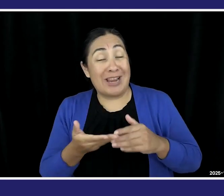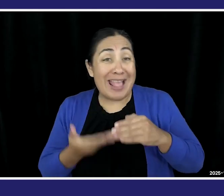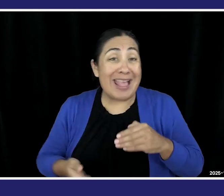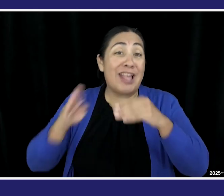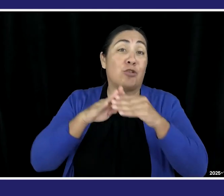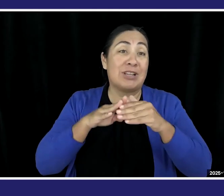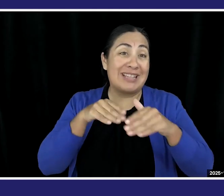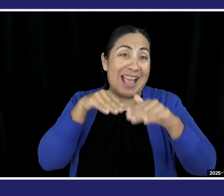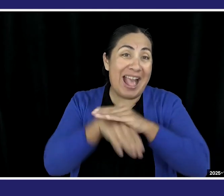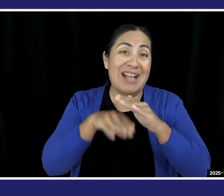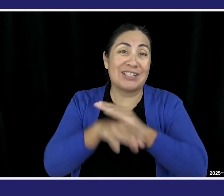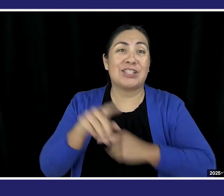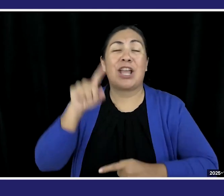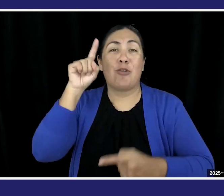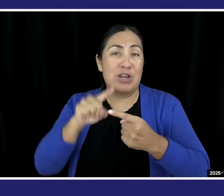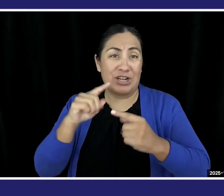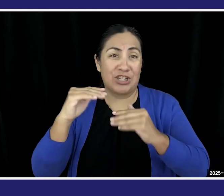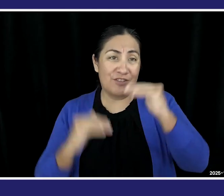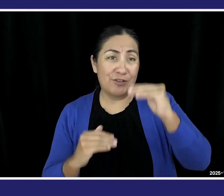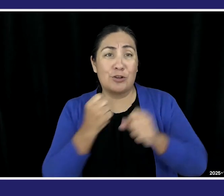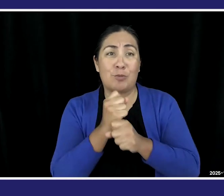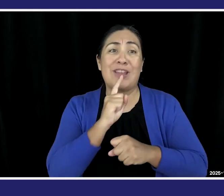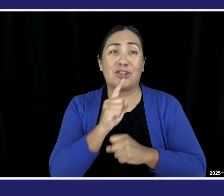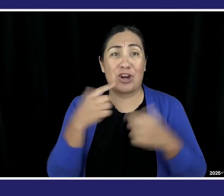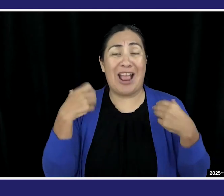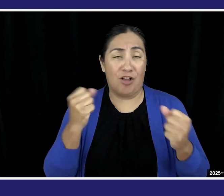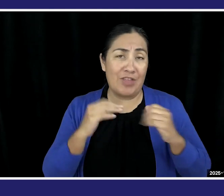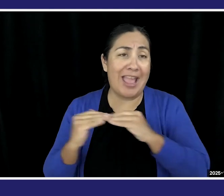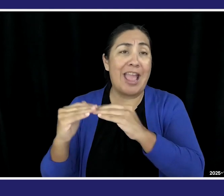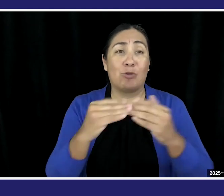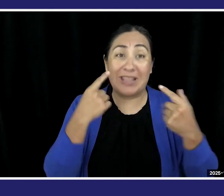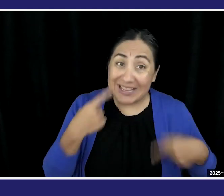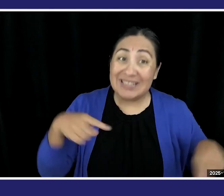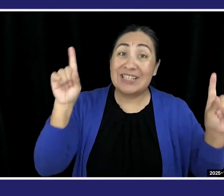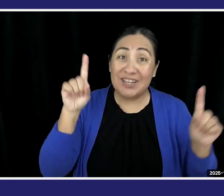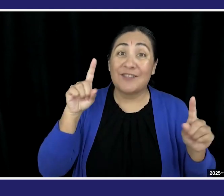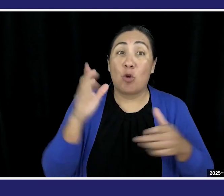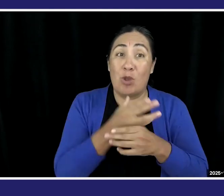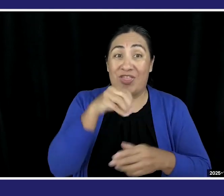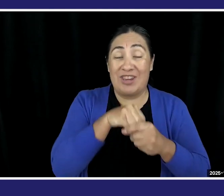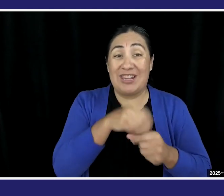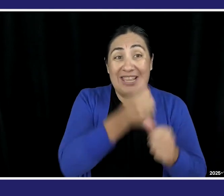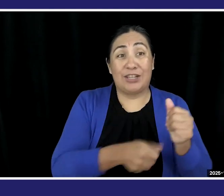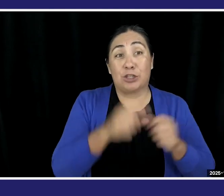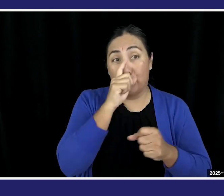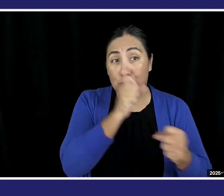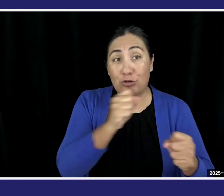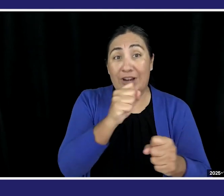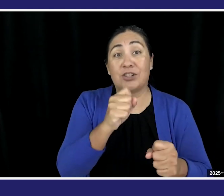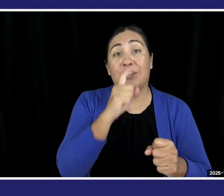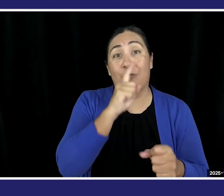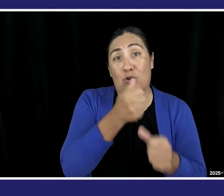disparities to ensure health equity is achieved within each strategy and policy area. I also want to note